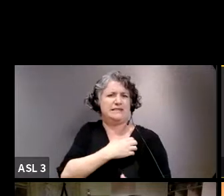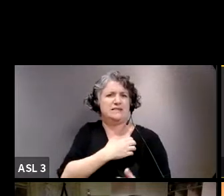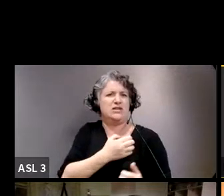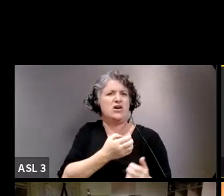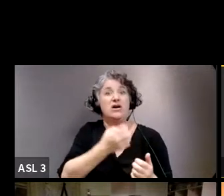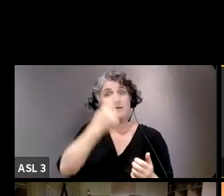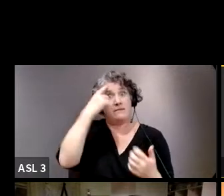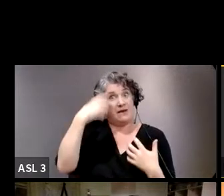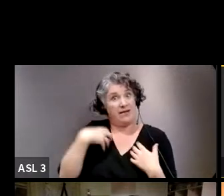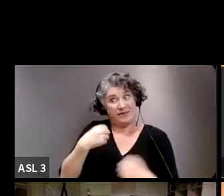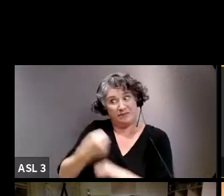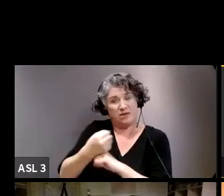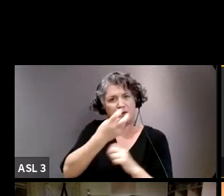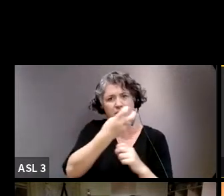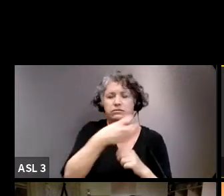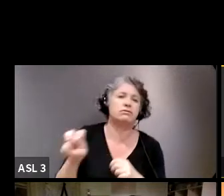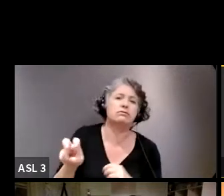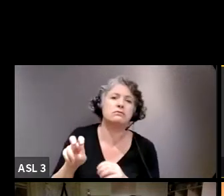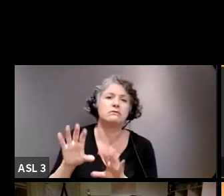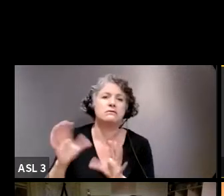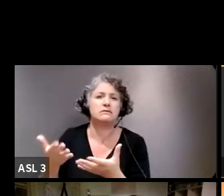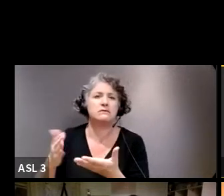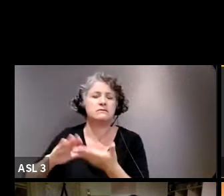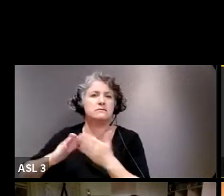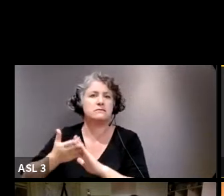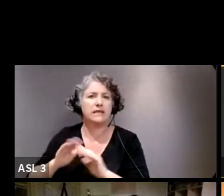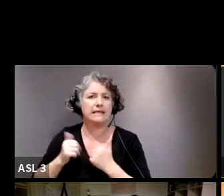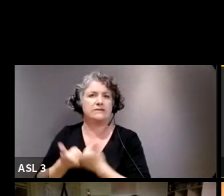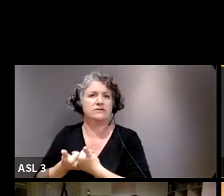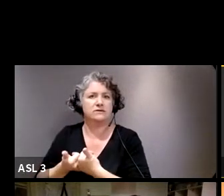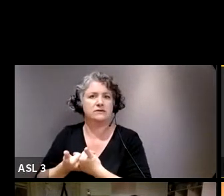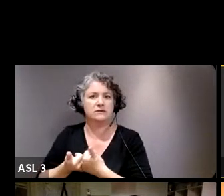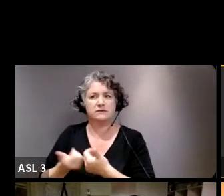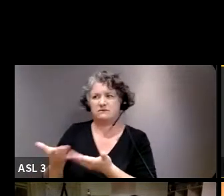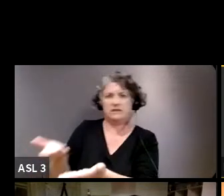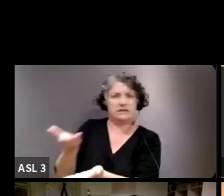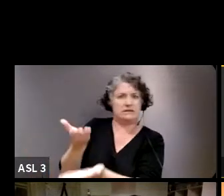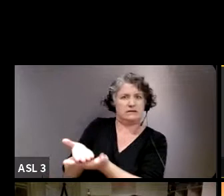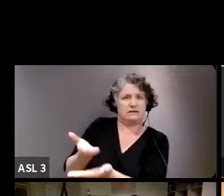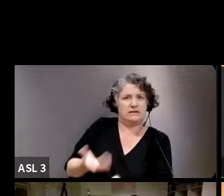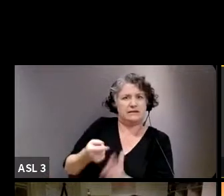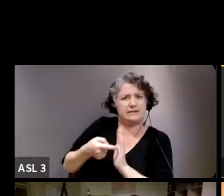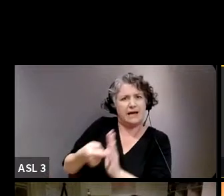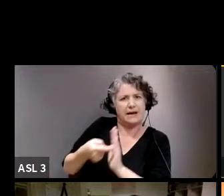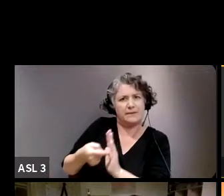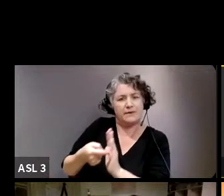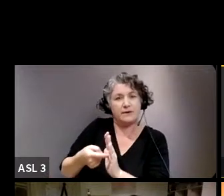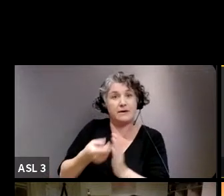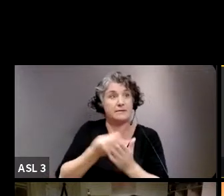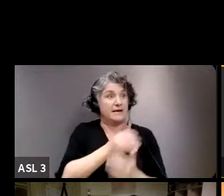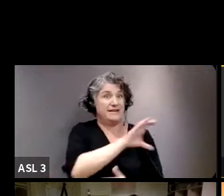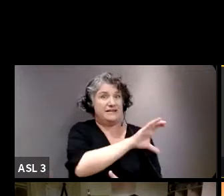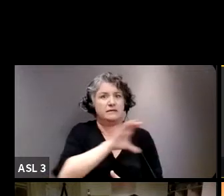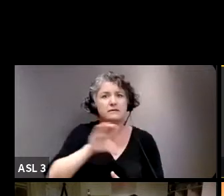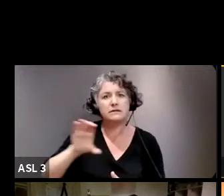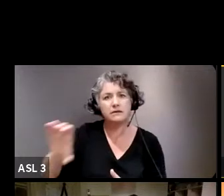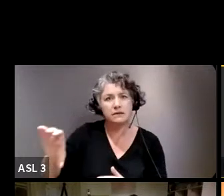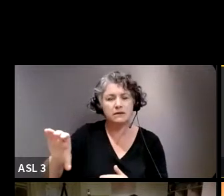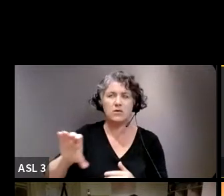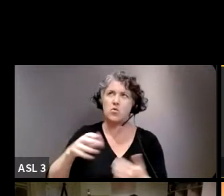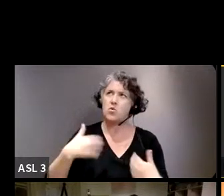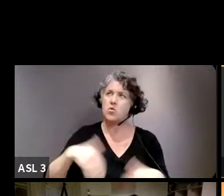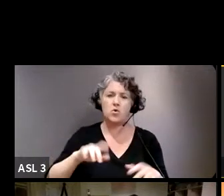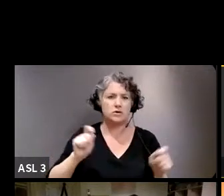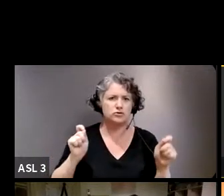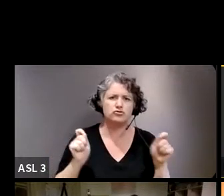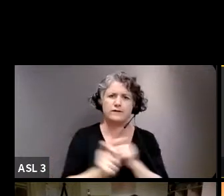think there's there's ample examples of how this is working in other cities and the transfer of these funds could be a big shift in ottawa uh towards